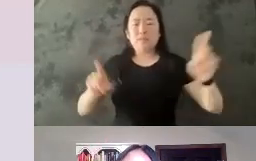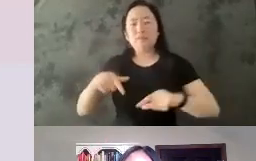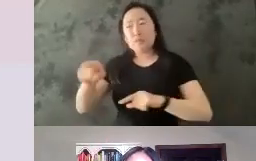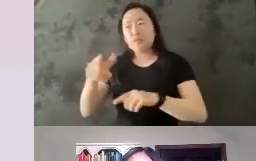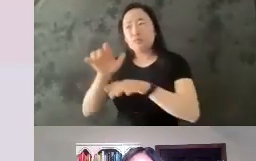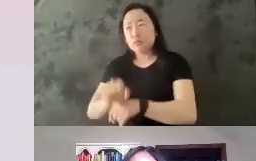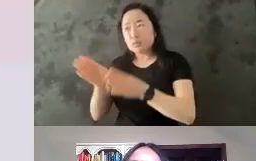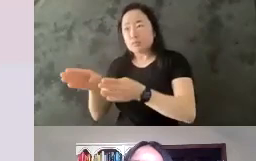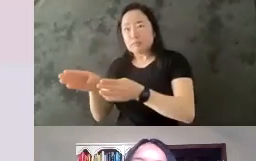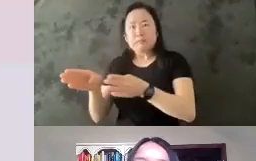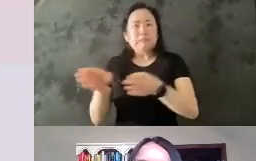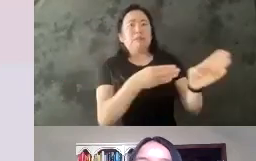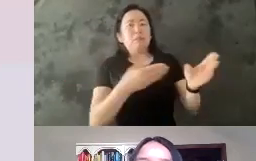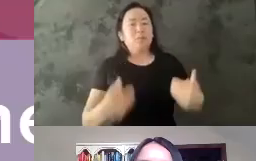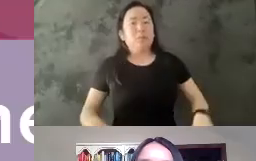being healing-centered.